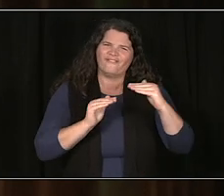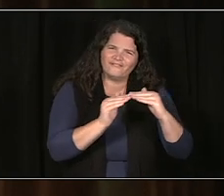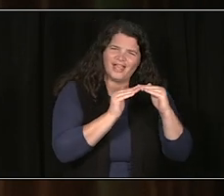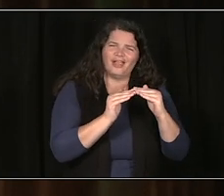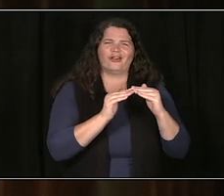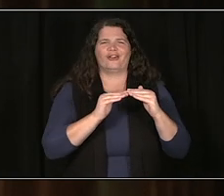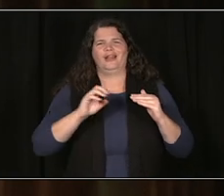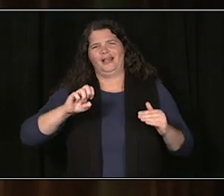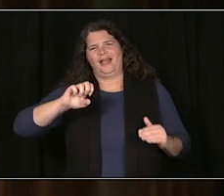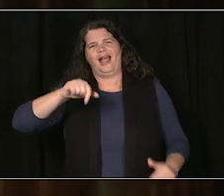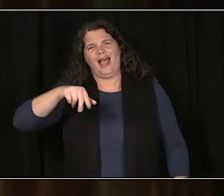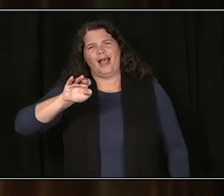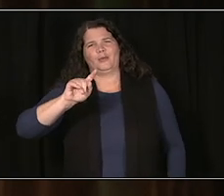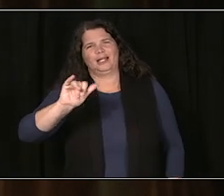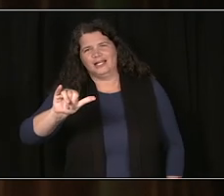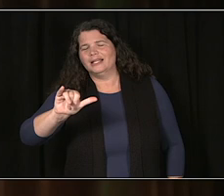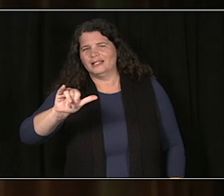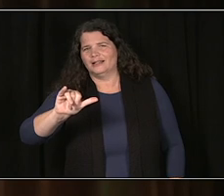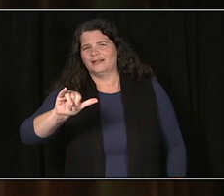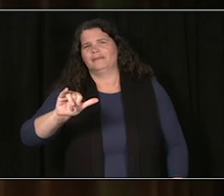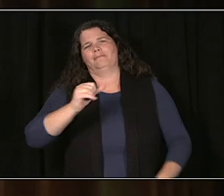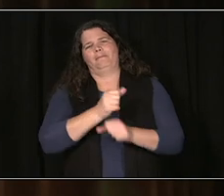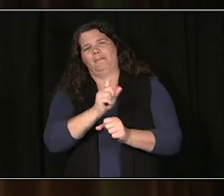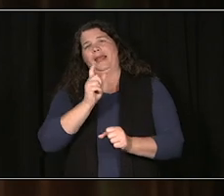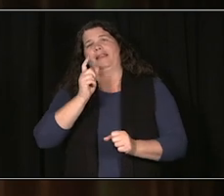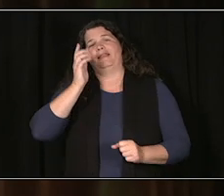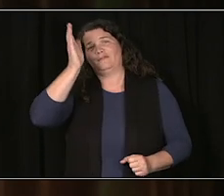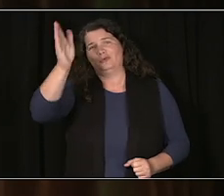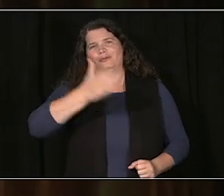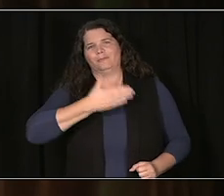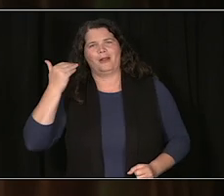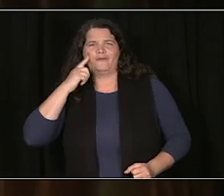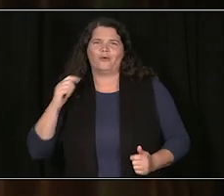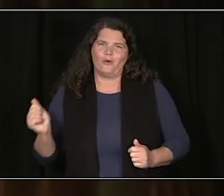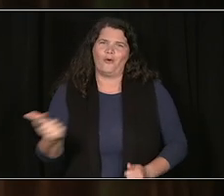and some equity, which will be a better future for all of us.